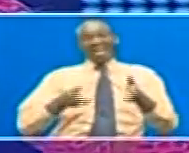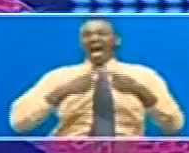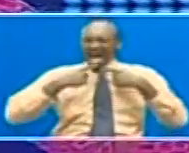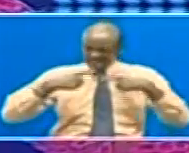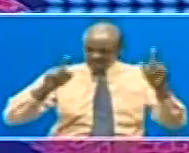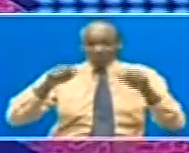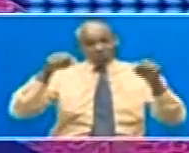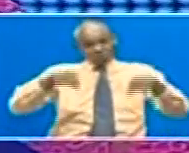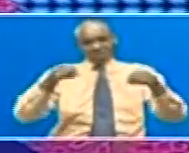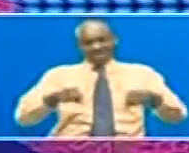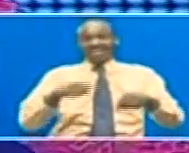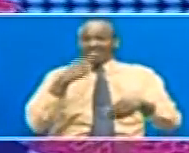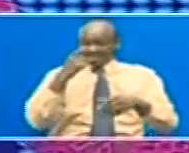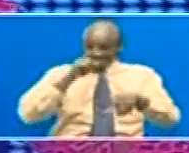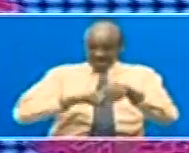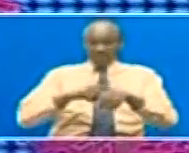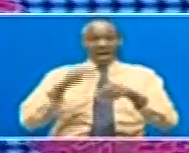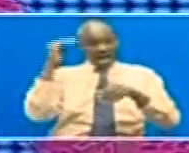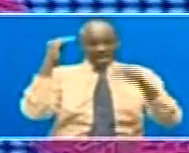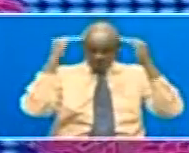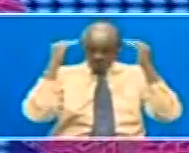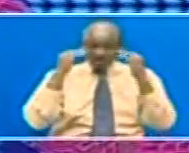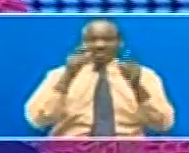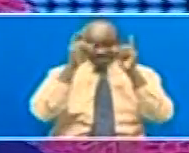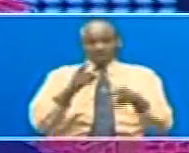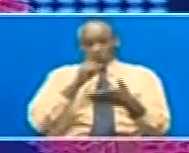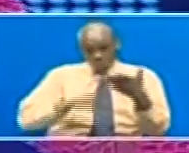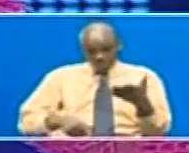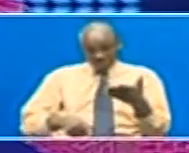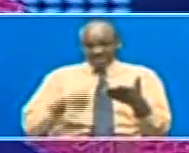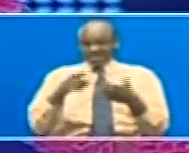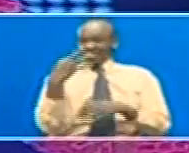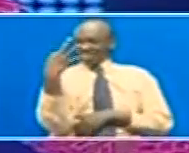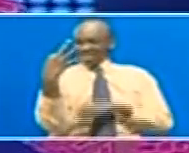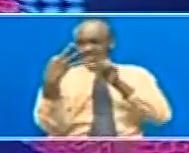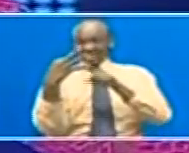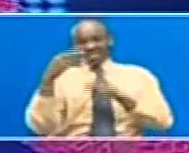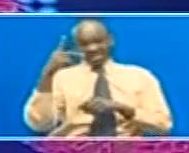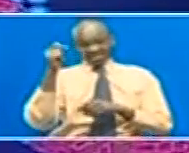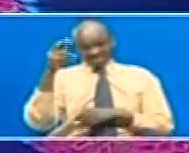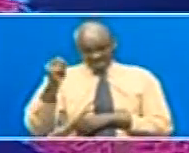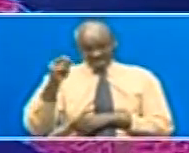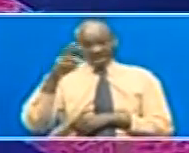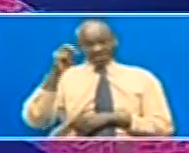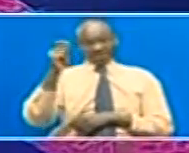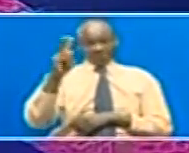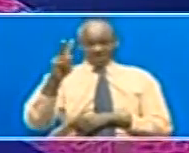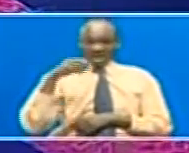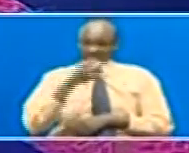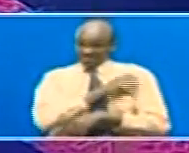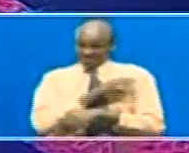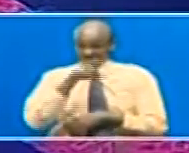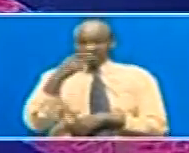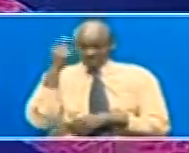this afternoon after the Supreme Court delivered a ruling in the case where the three major media houses had challenged on